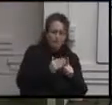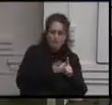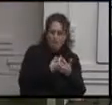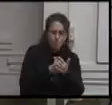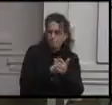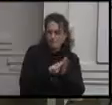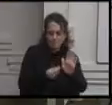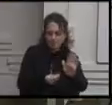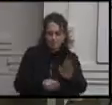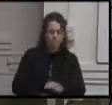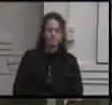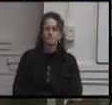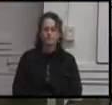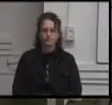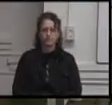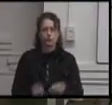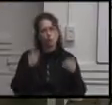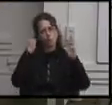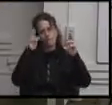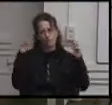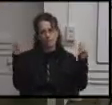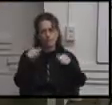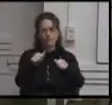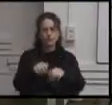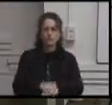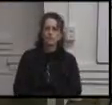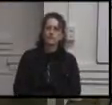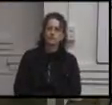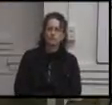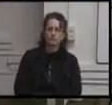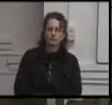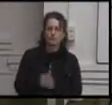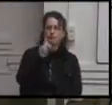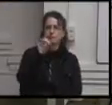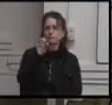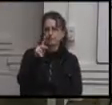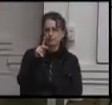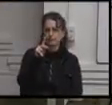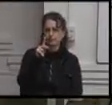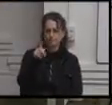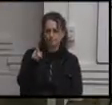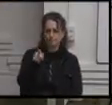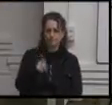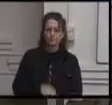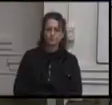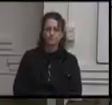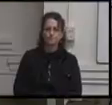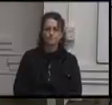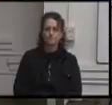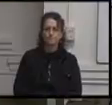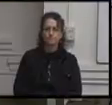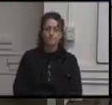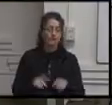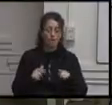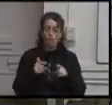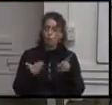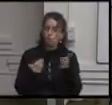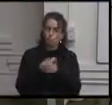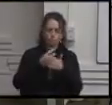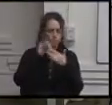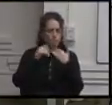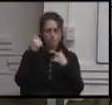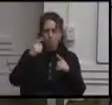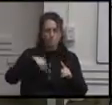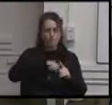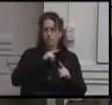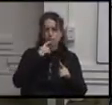help support this. So, and Dick, you were going to... Could I follow up on that? And also, this is a new line item. And I want